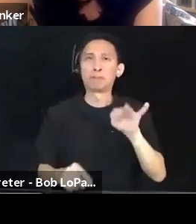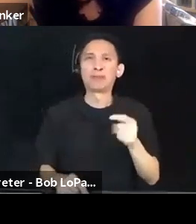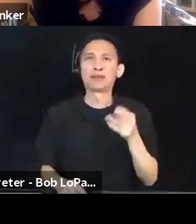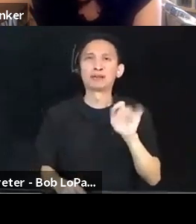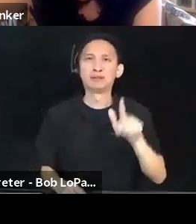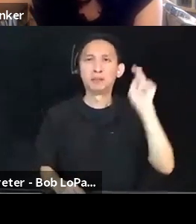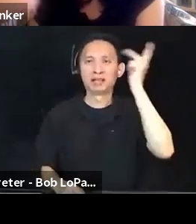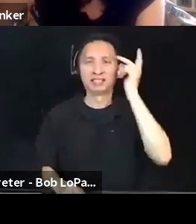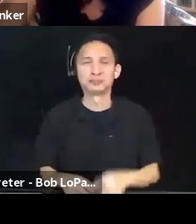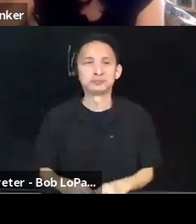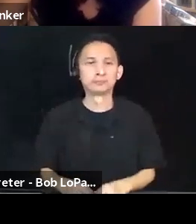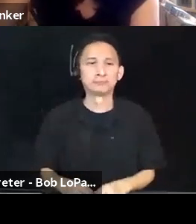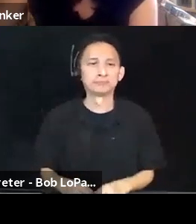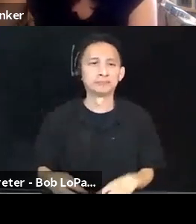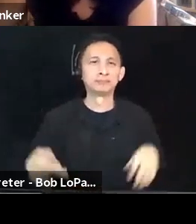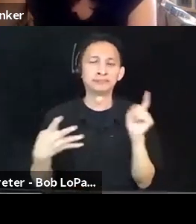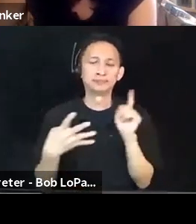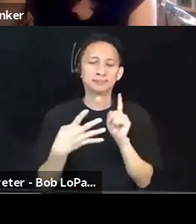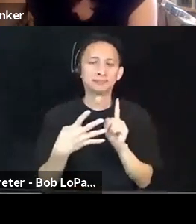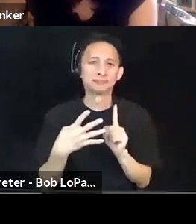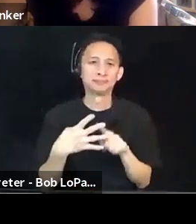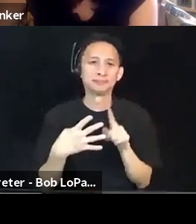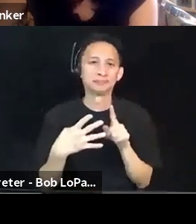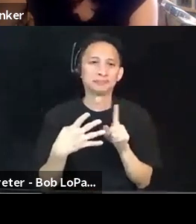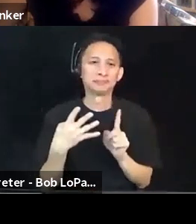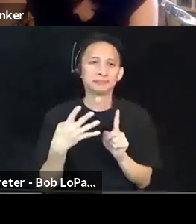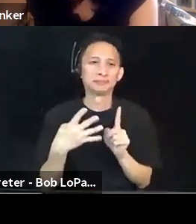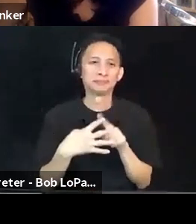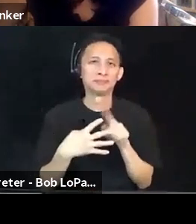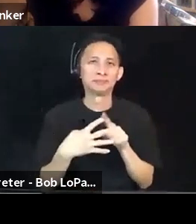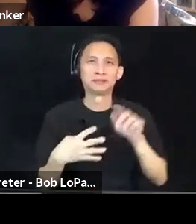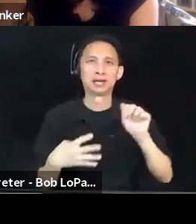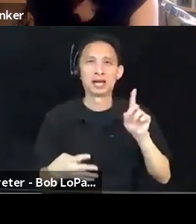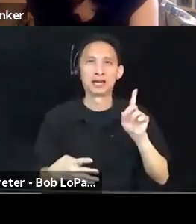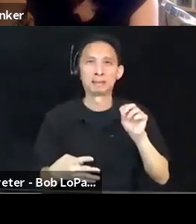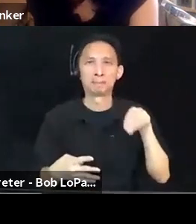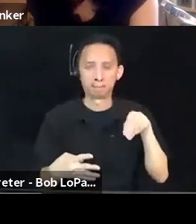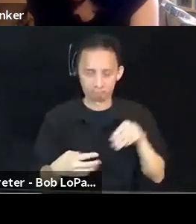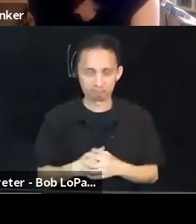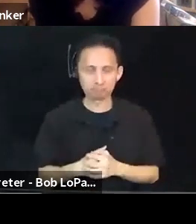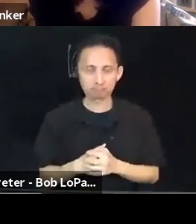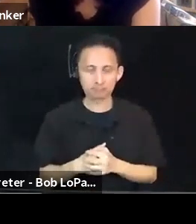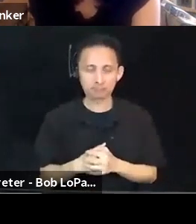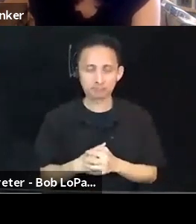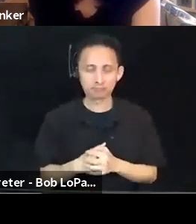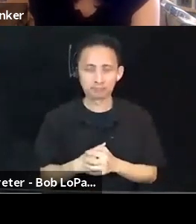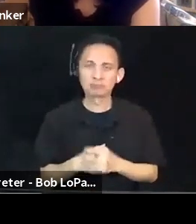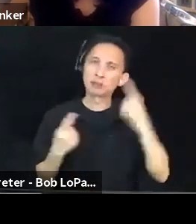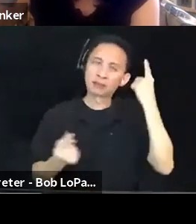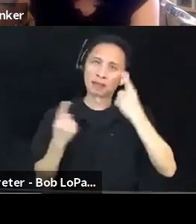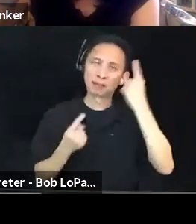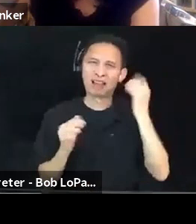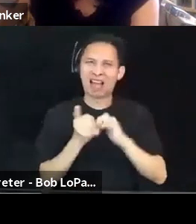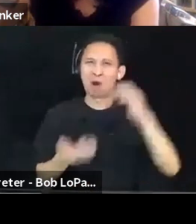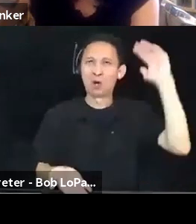Adom, yeah. I wonder if, I mean, thinking about the question of de-escalation, it might be worth trying